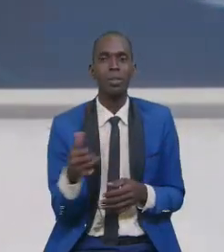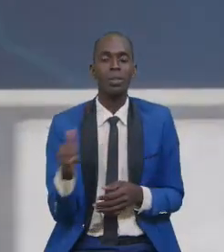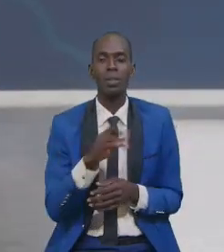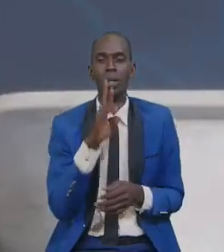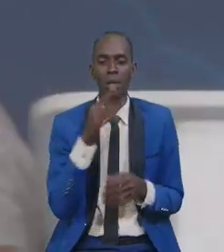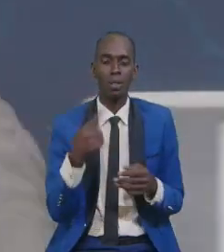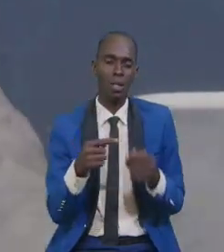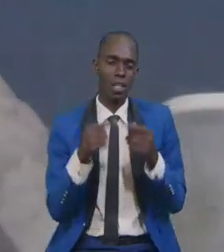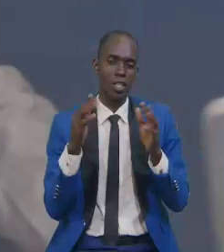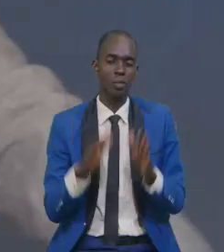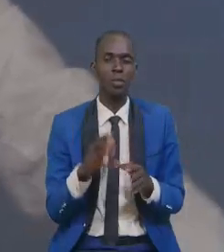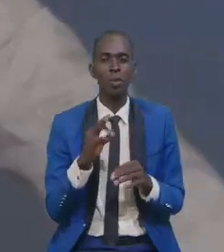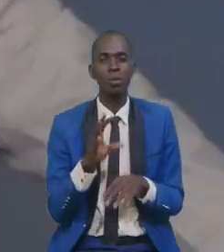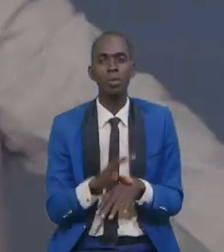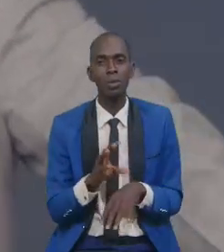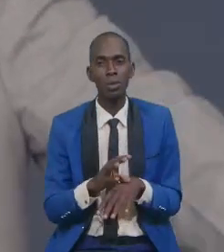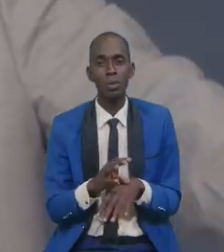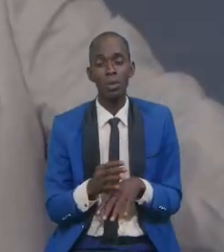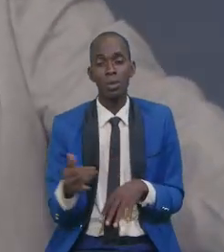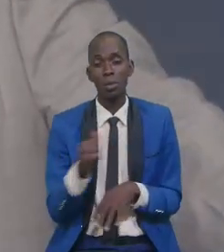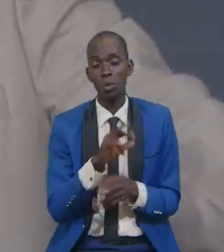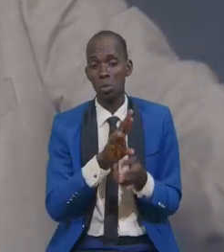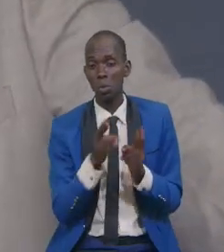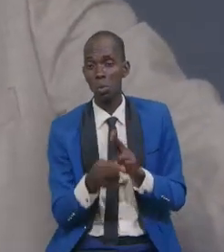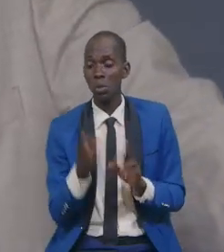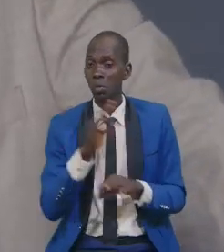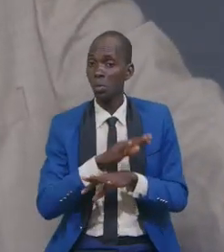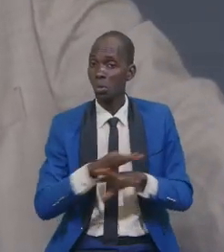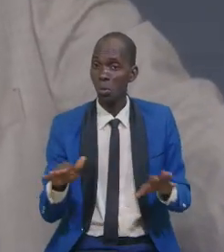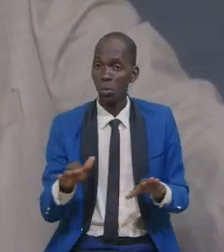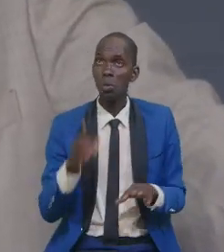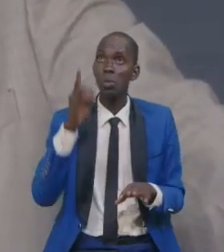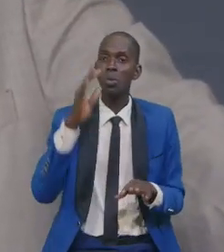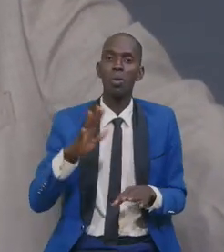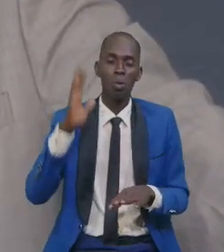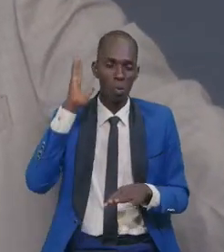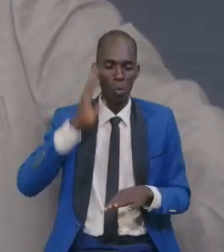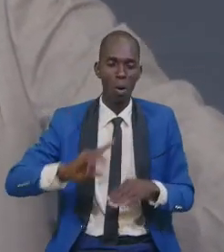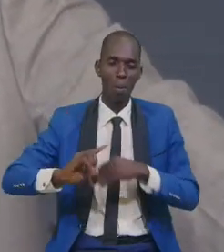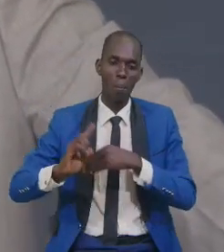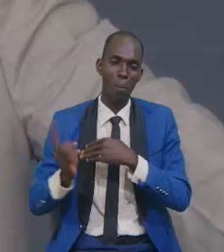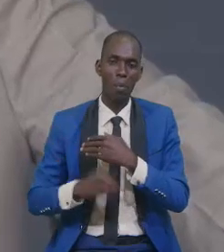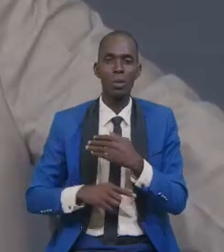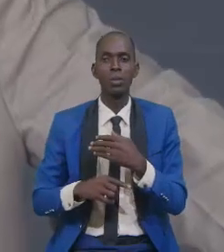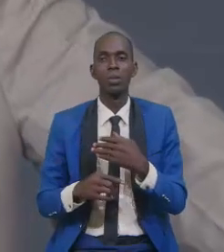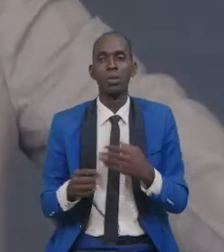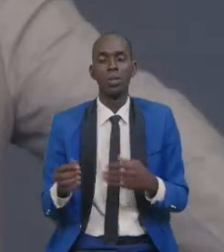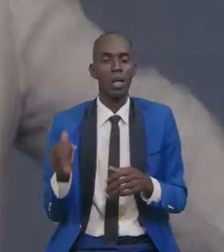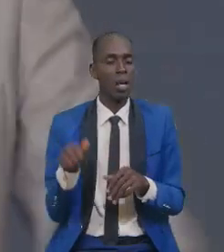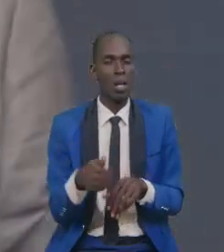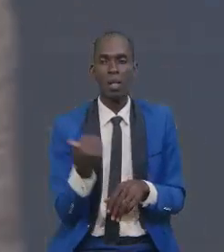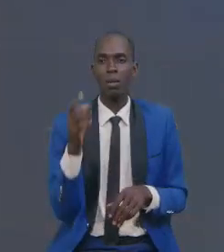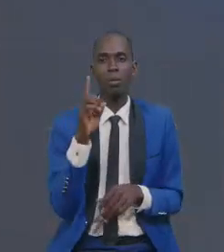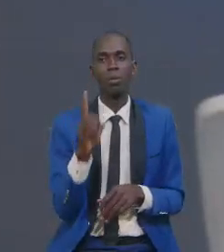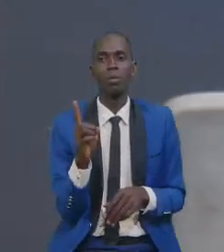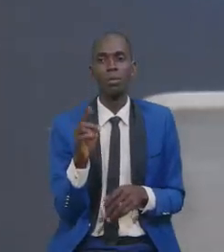church. They should repent. If they don't, God will deal with anyone that